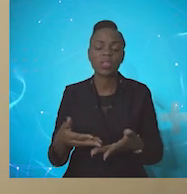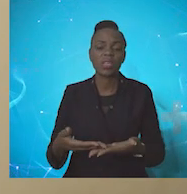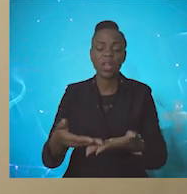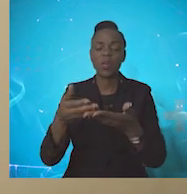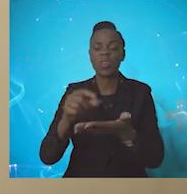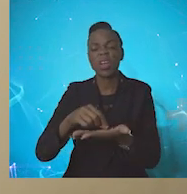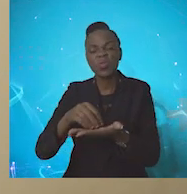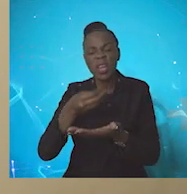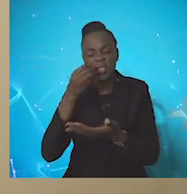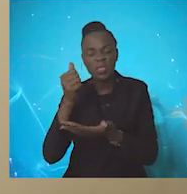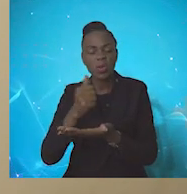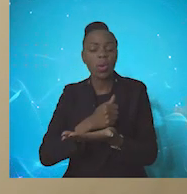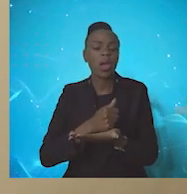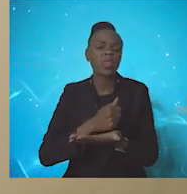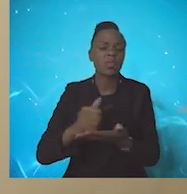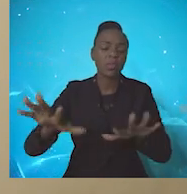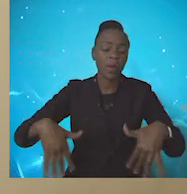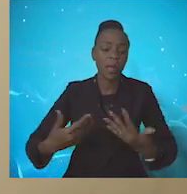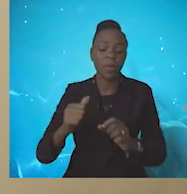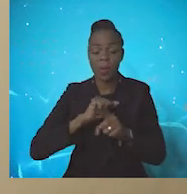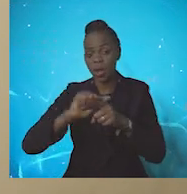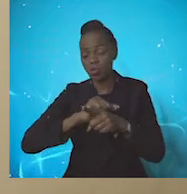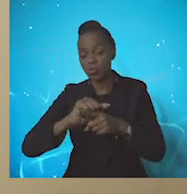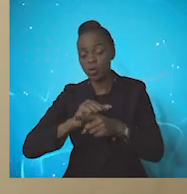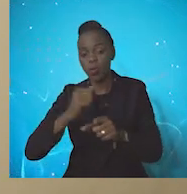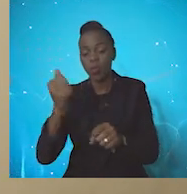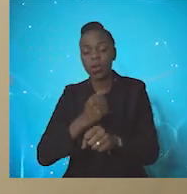drug. So we train healthcare workers in how to